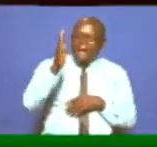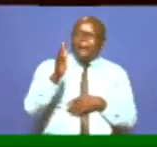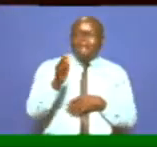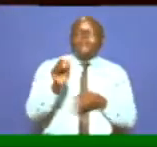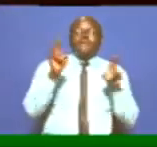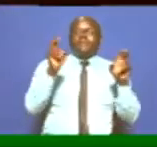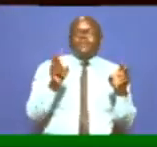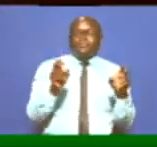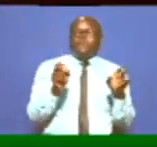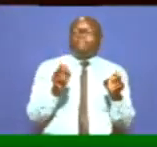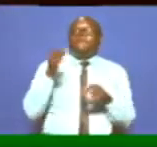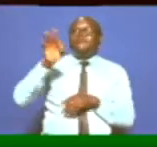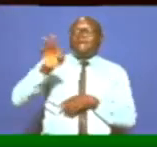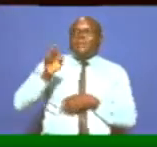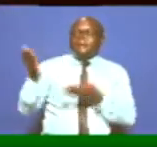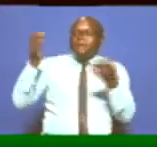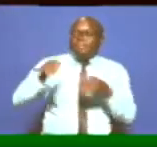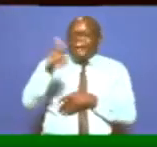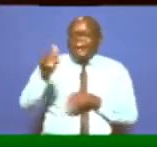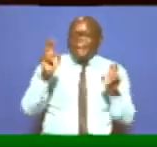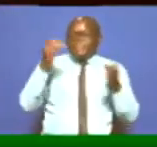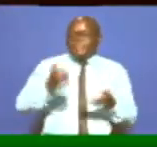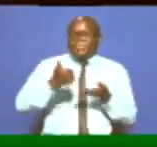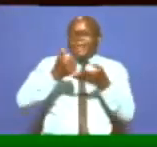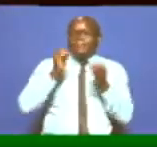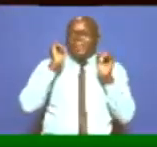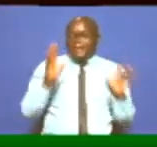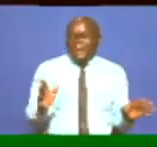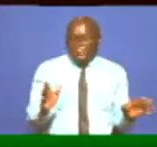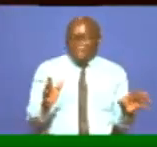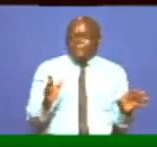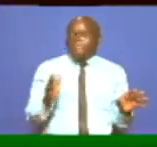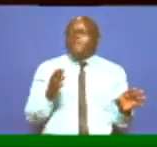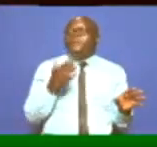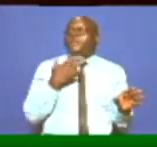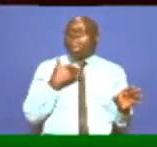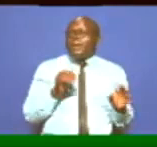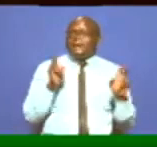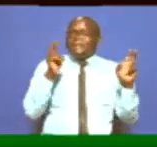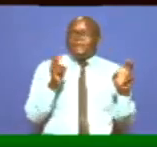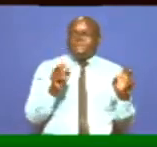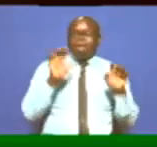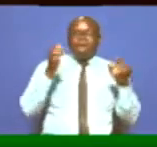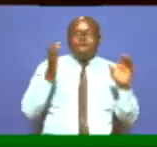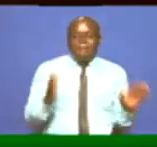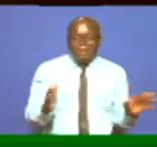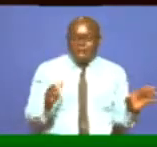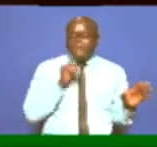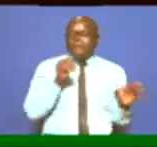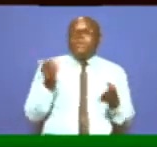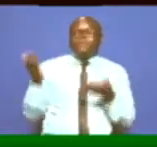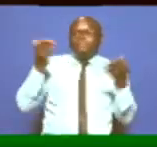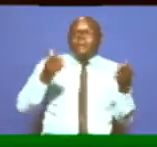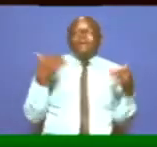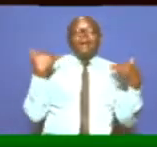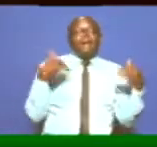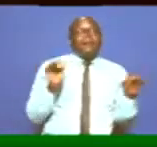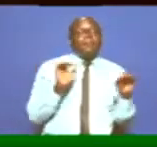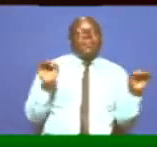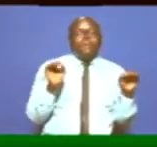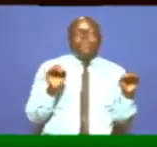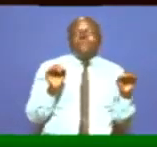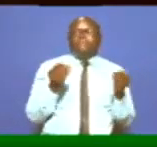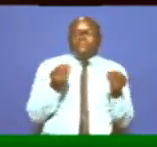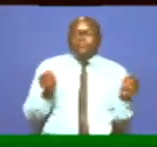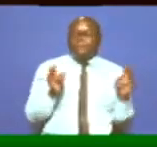Honorable Speaker, let me think. If you bring other issues, it does not help. Let me think. You genuinely want the issue of farmers. Let's not dramatize. Let's deal with the